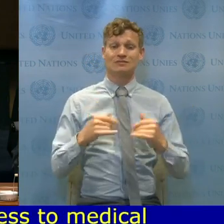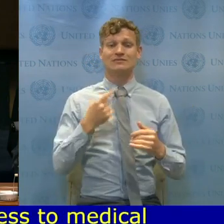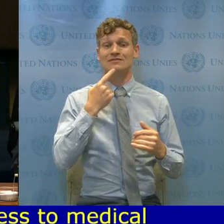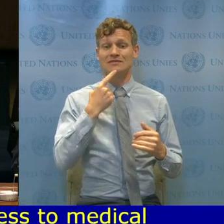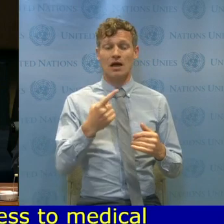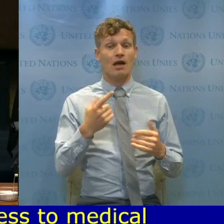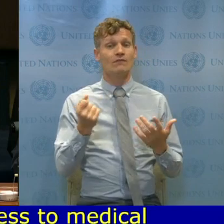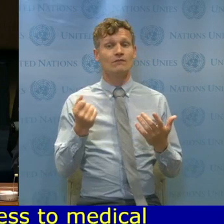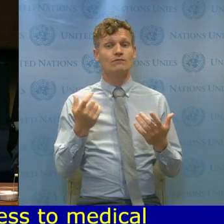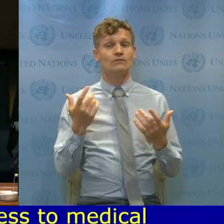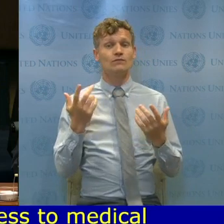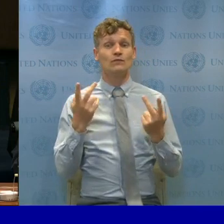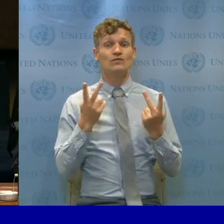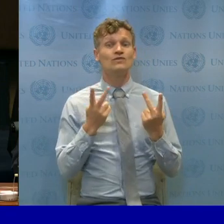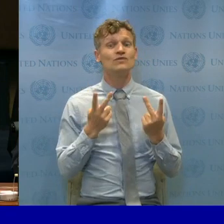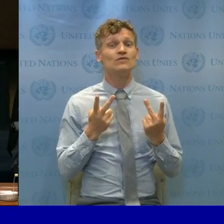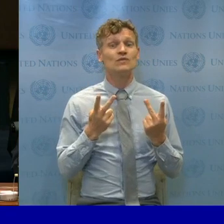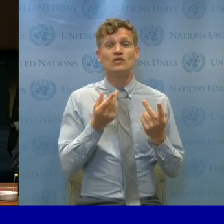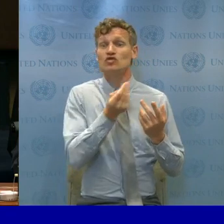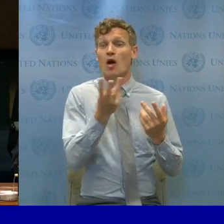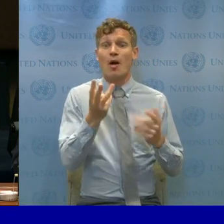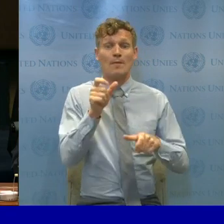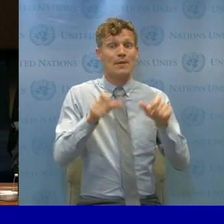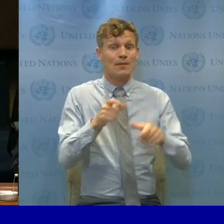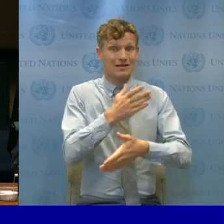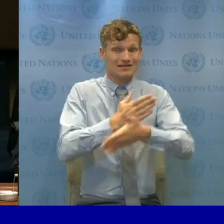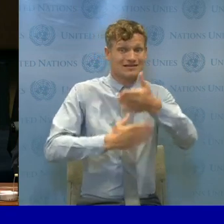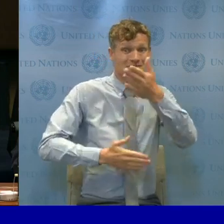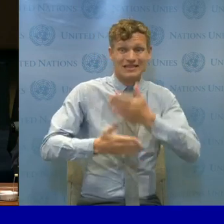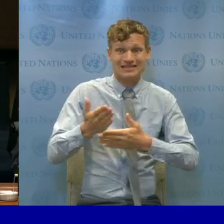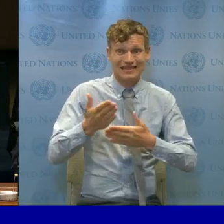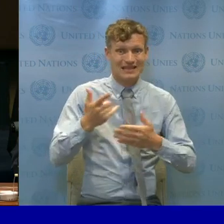for persons with disabilities who have